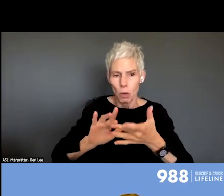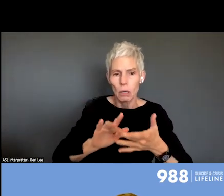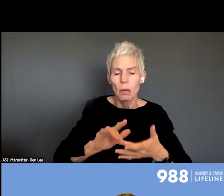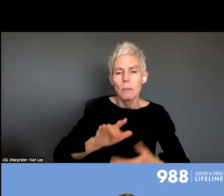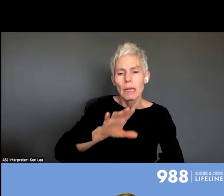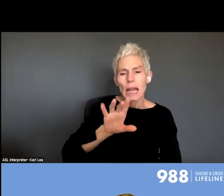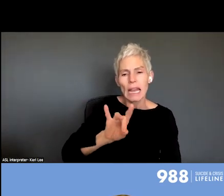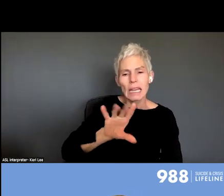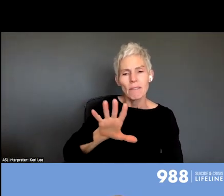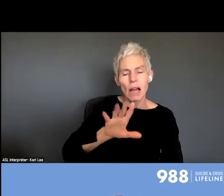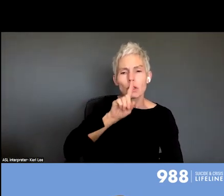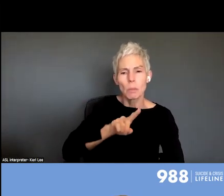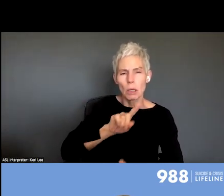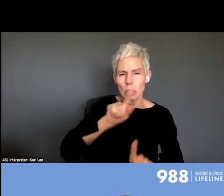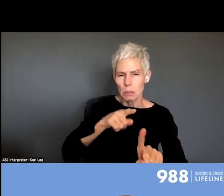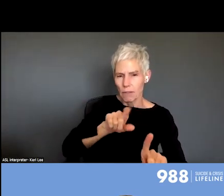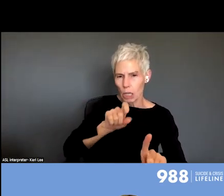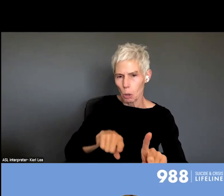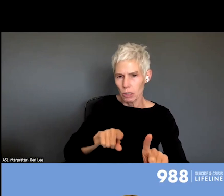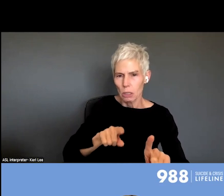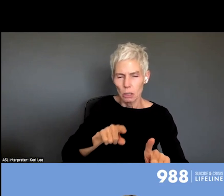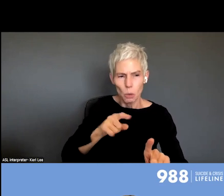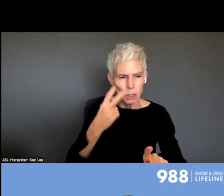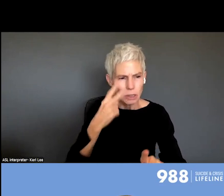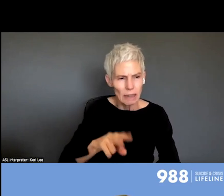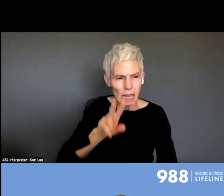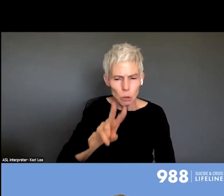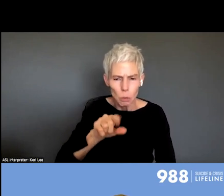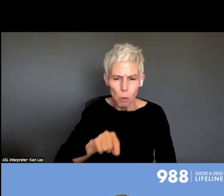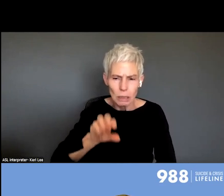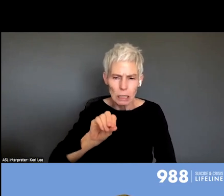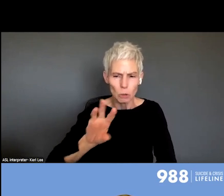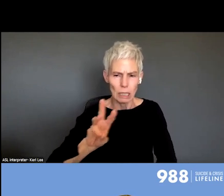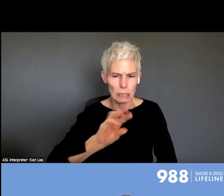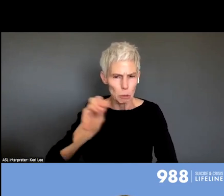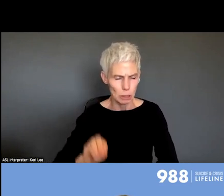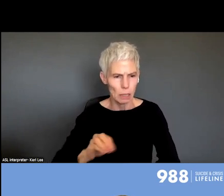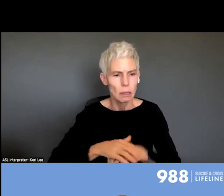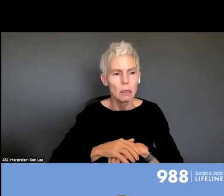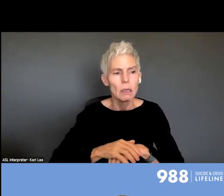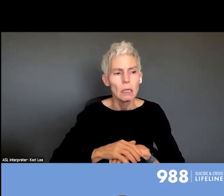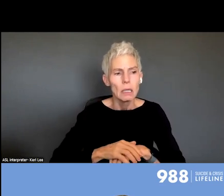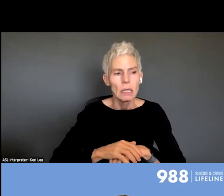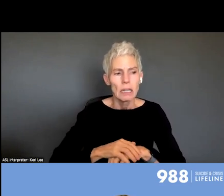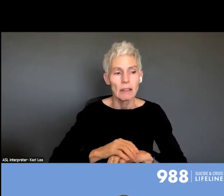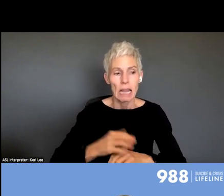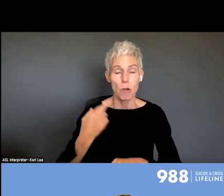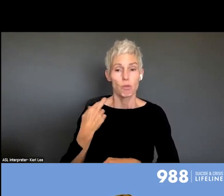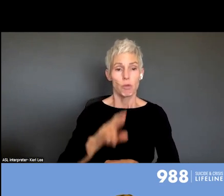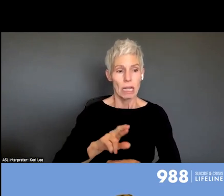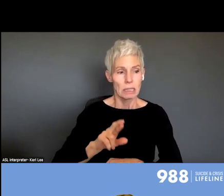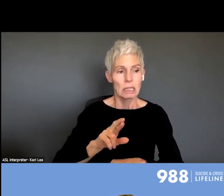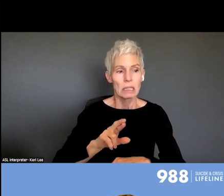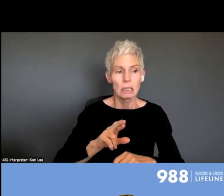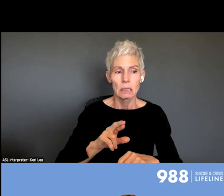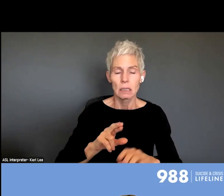question. So that's a caveat to consider when you see that 2.06%. The imminent risk amendment centers and the backup